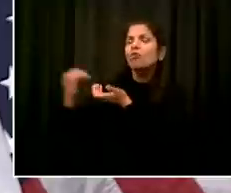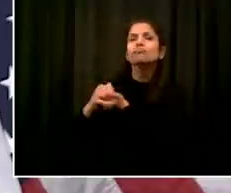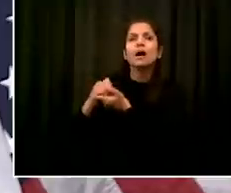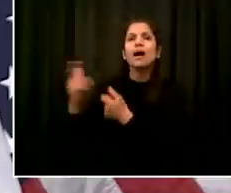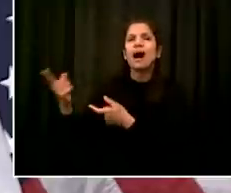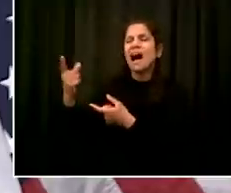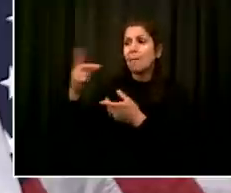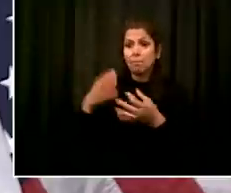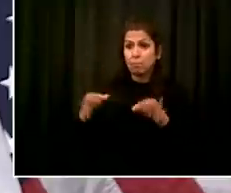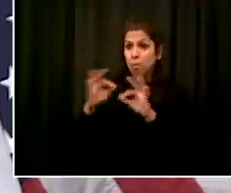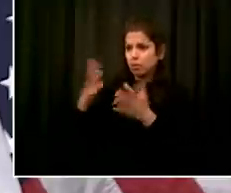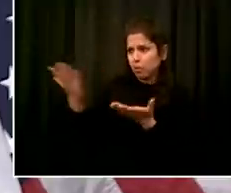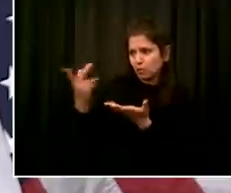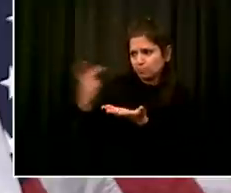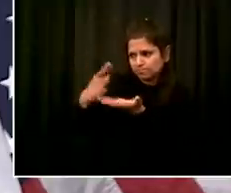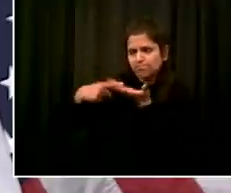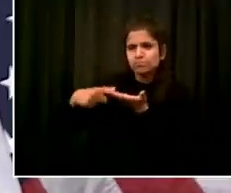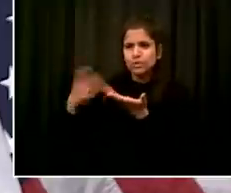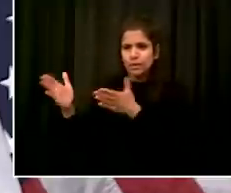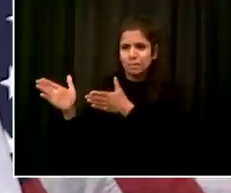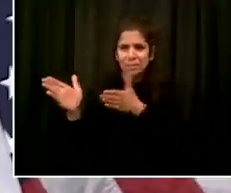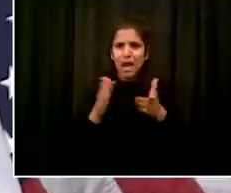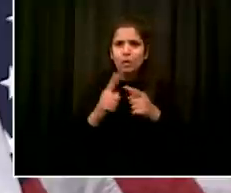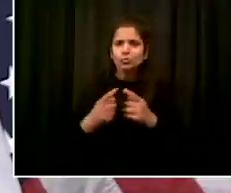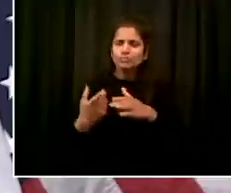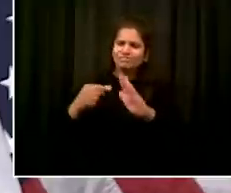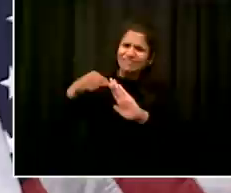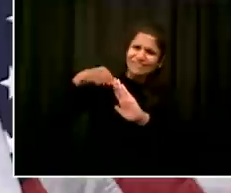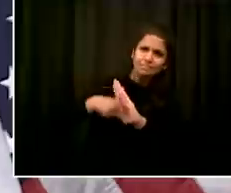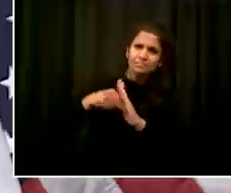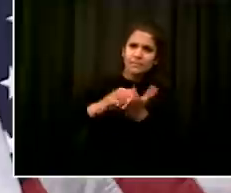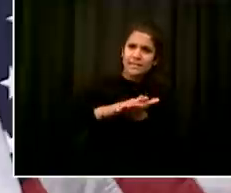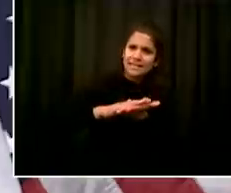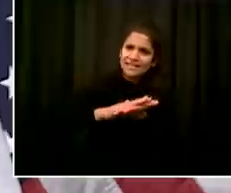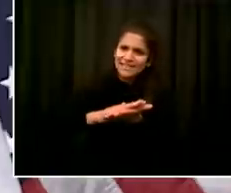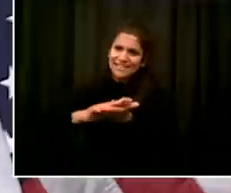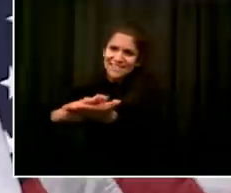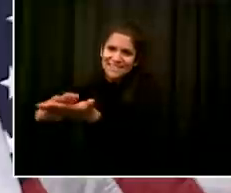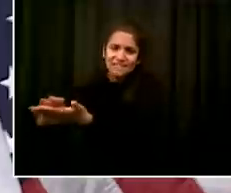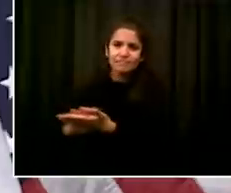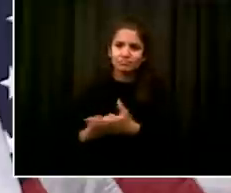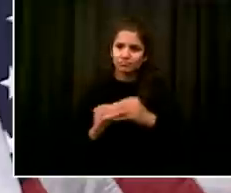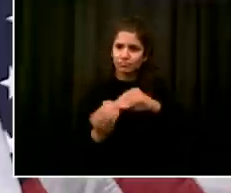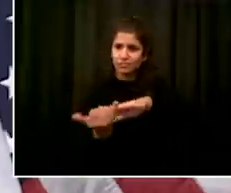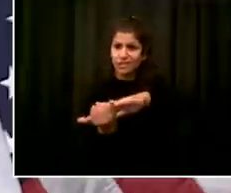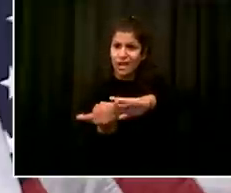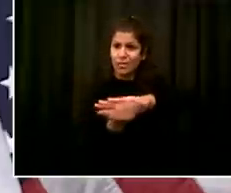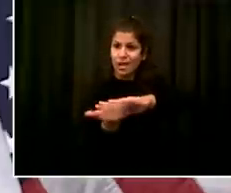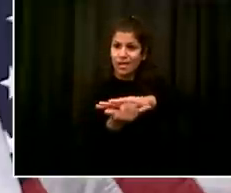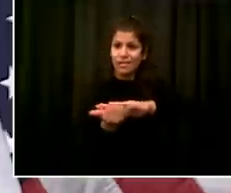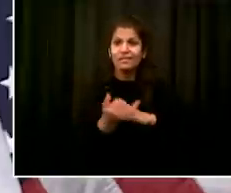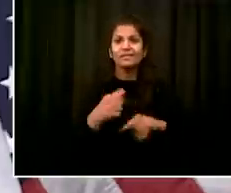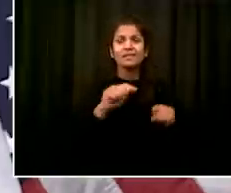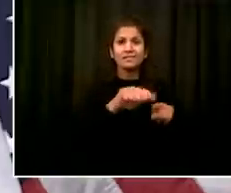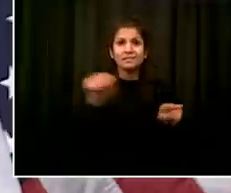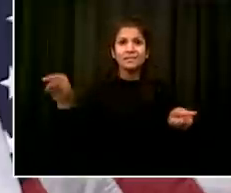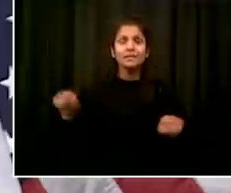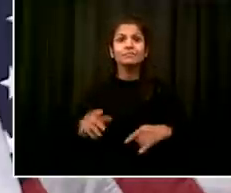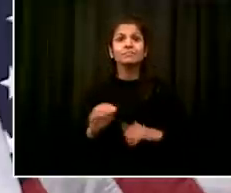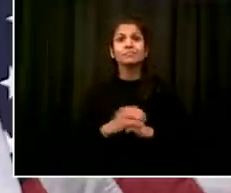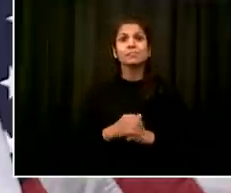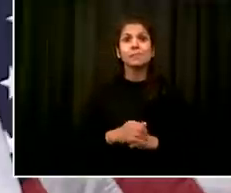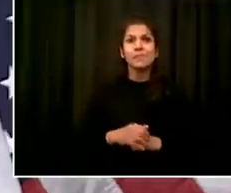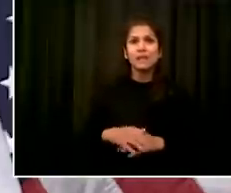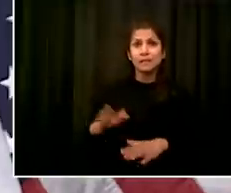free. And if we need to do more, we'll do more. We'll help them with personnel. I think we can all work together. I do want to say to the MTA,